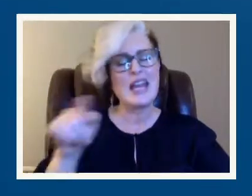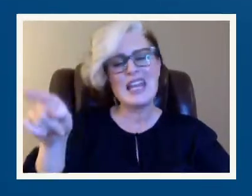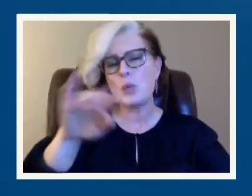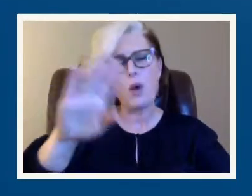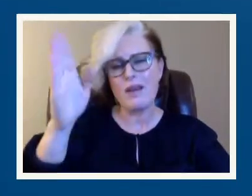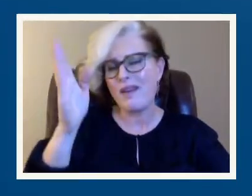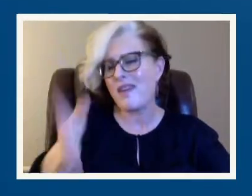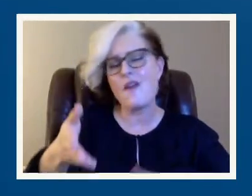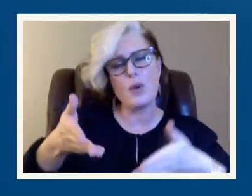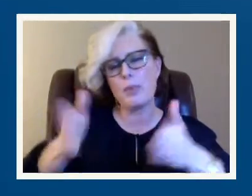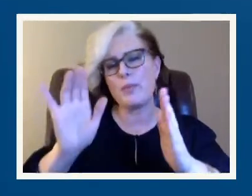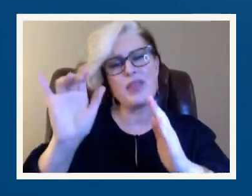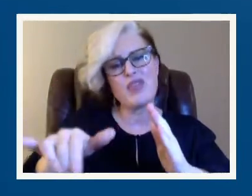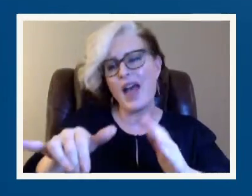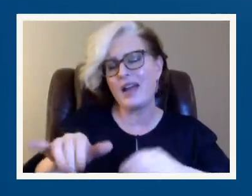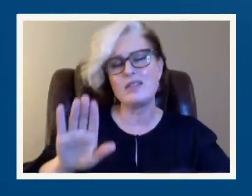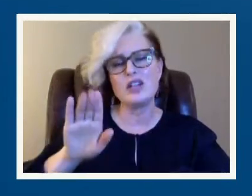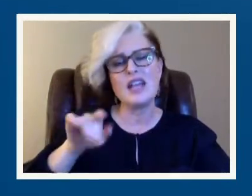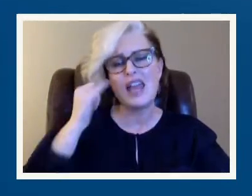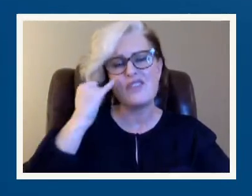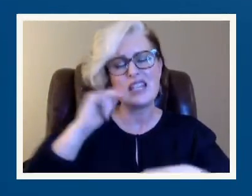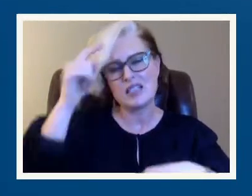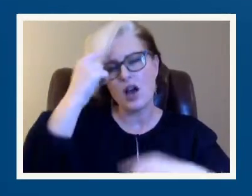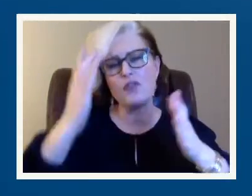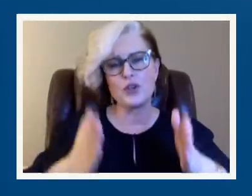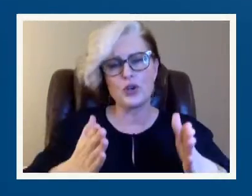stop on his watch.